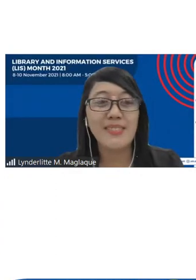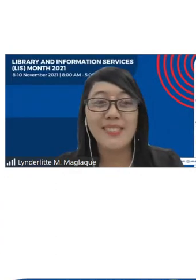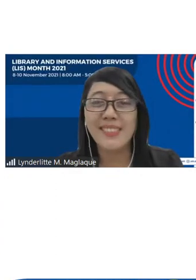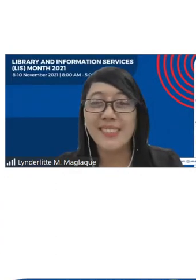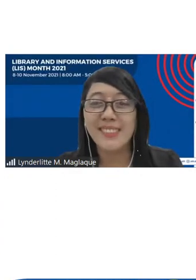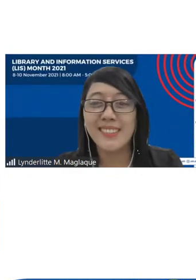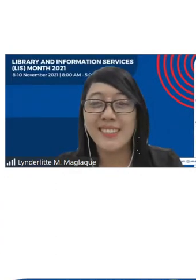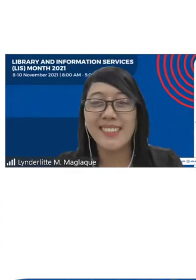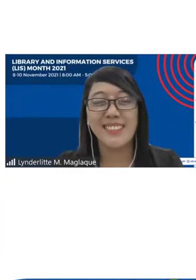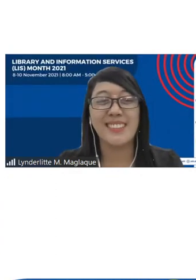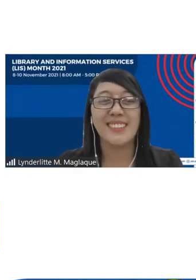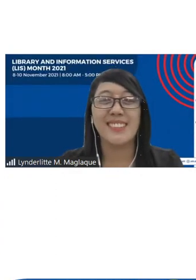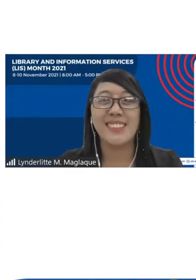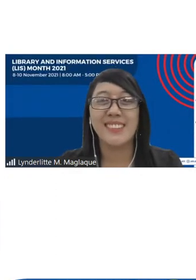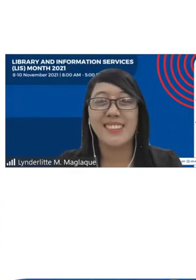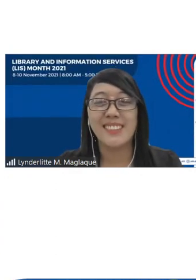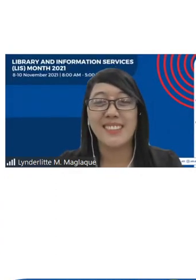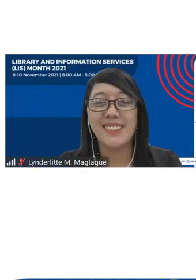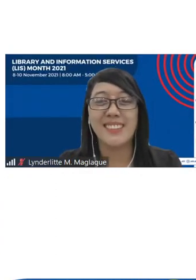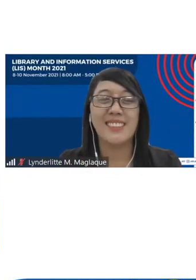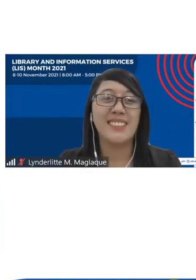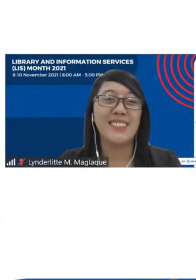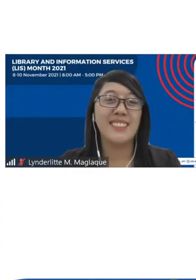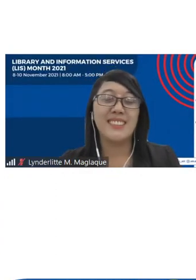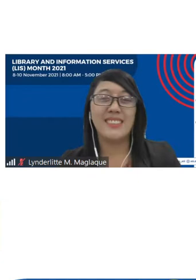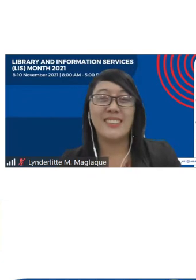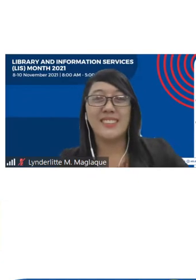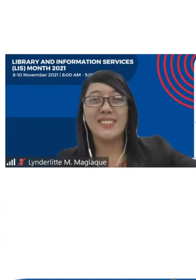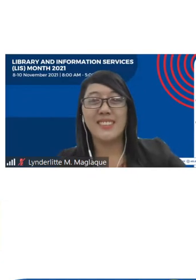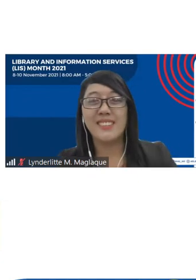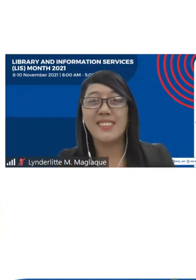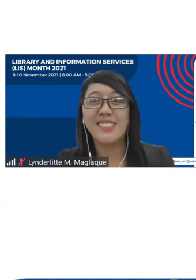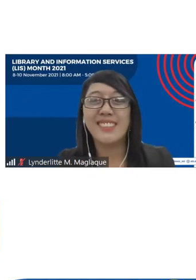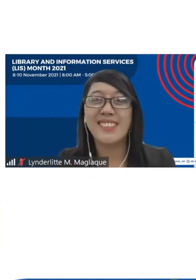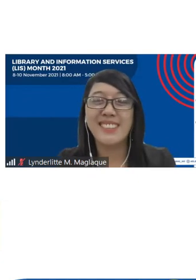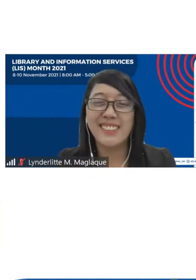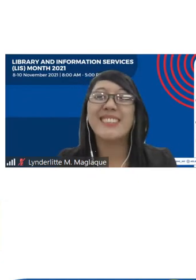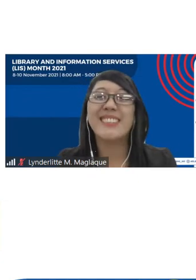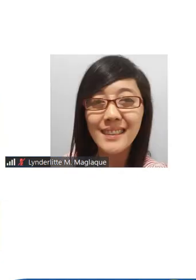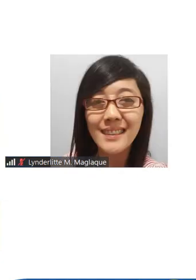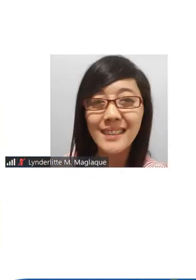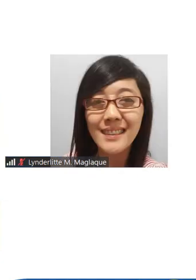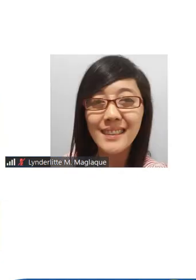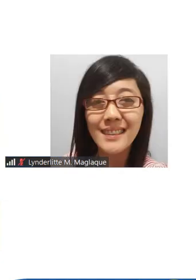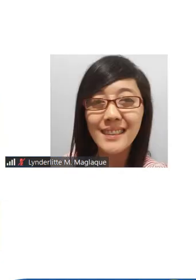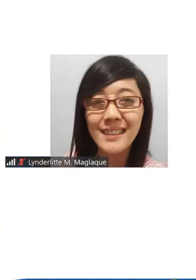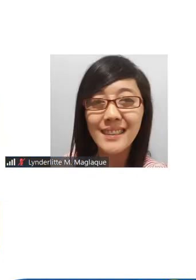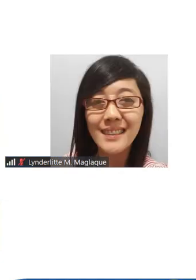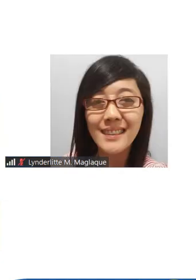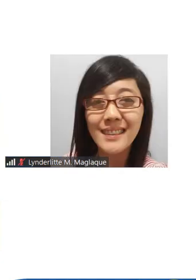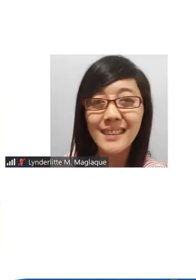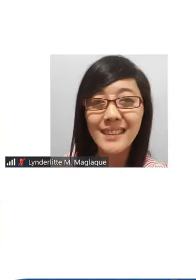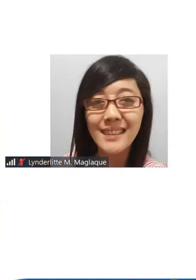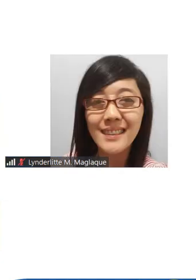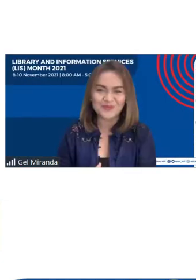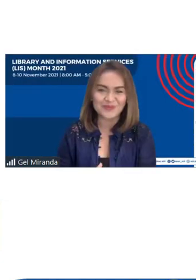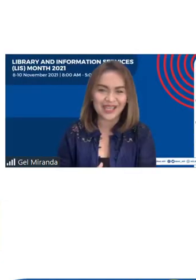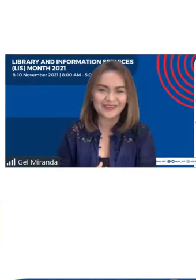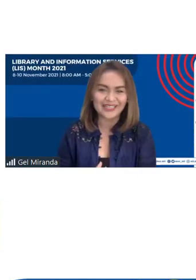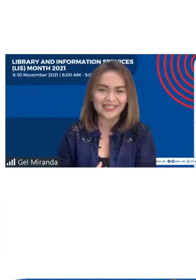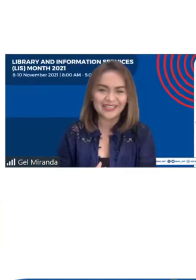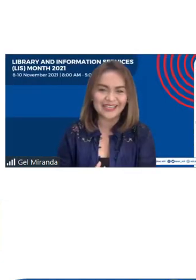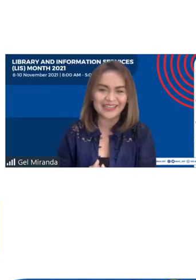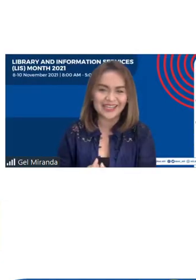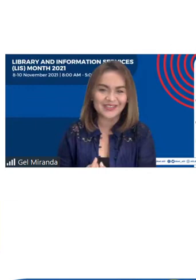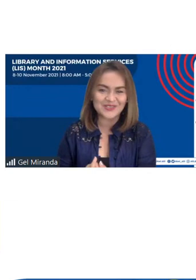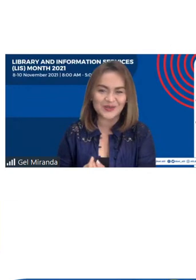Hi, Ma'am Linder. Thank you so much sa mahaba-habang introduction. Maraming salamat. And also, Ma'am